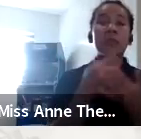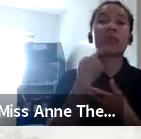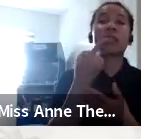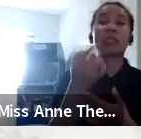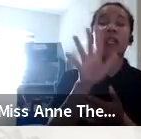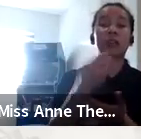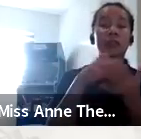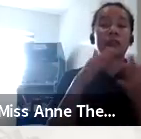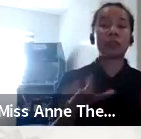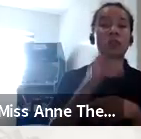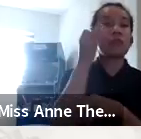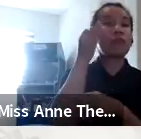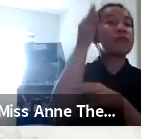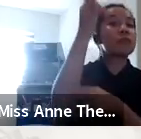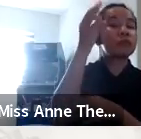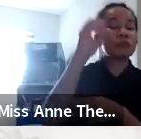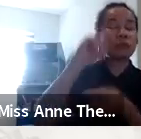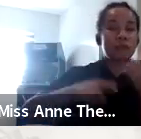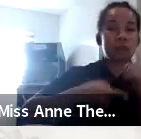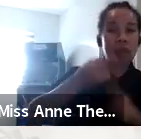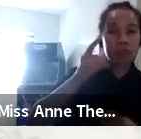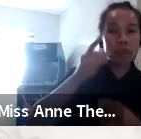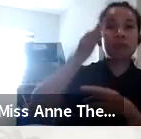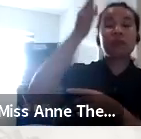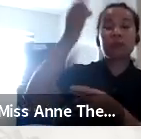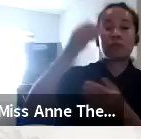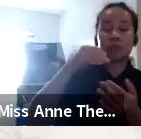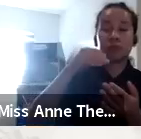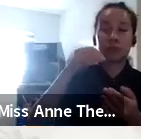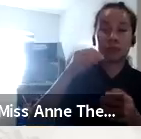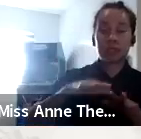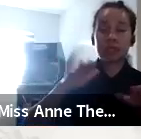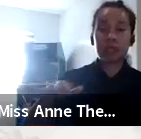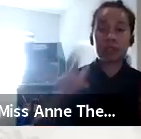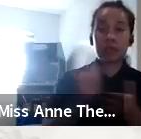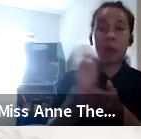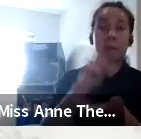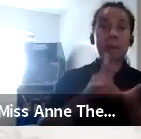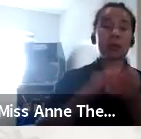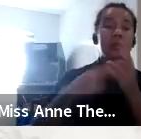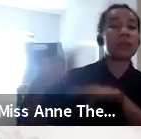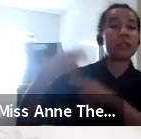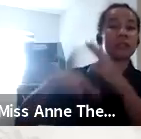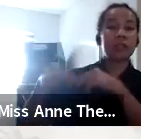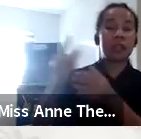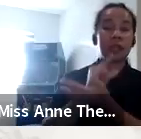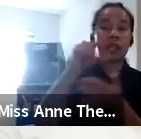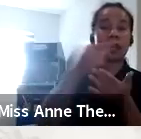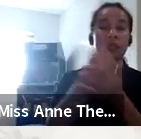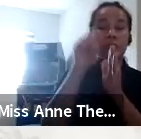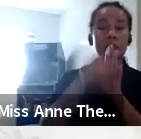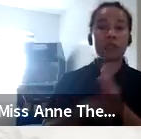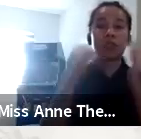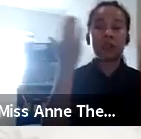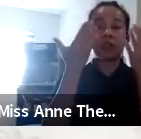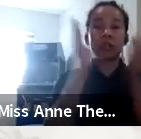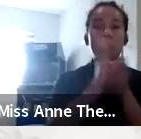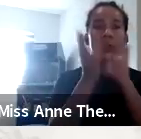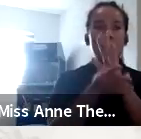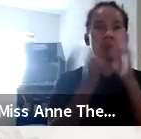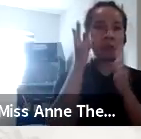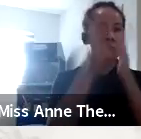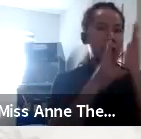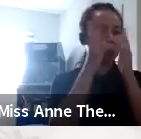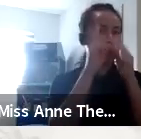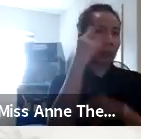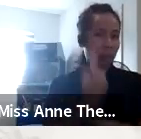or to your future friends, that you are part of the history, that the graduation rites became video presentation and